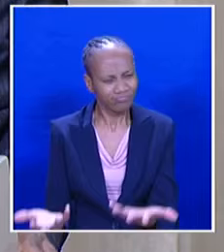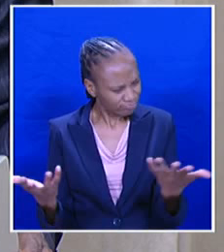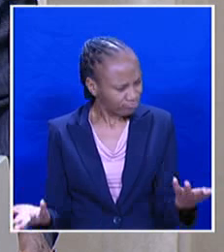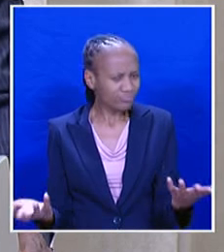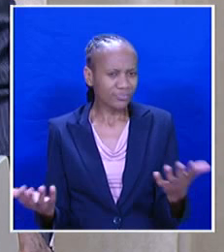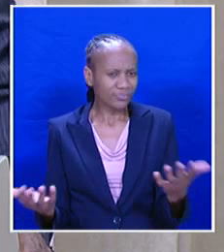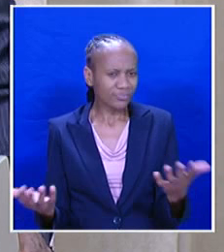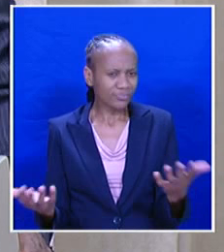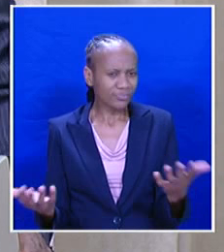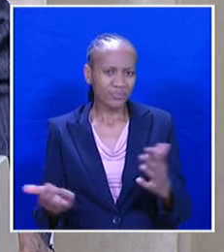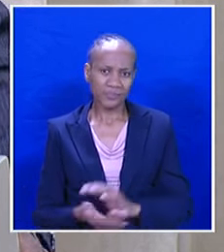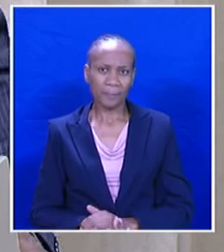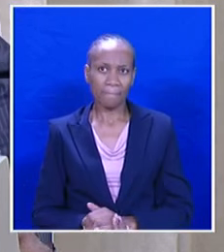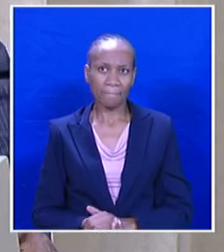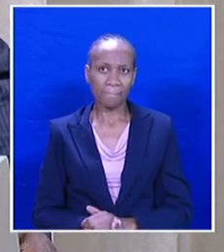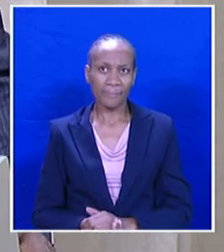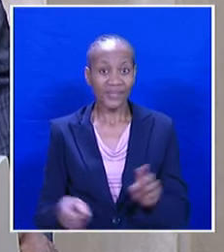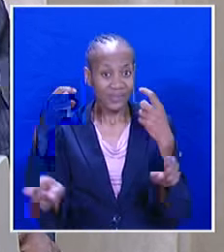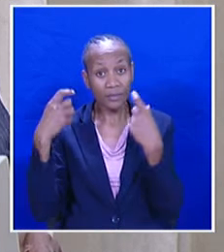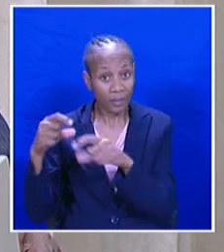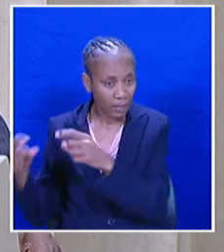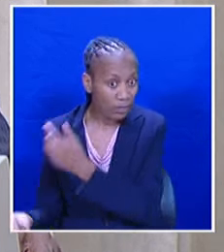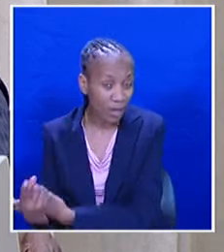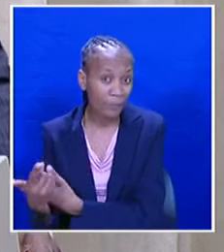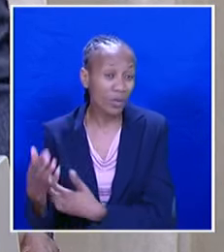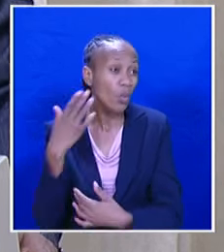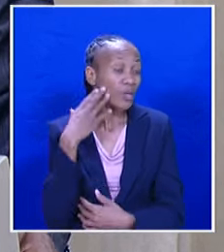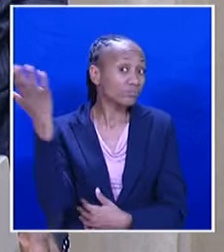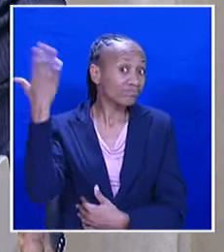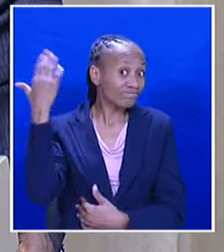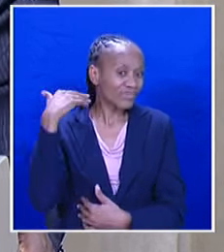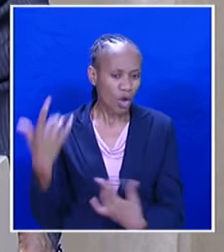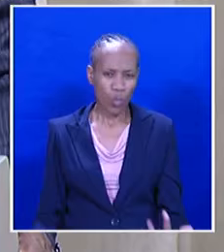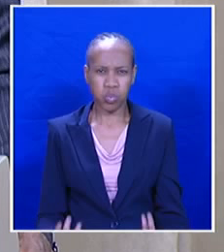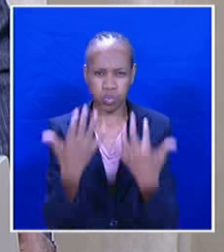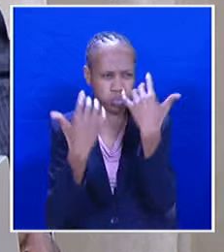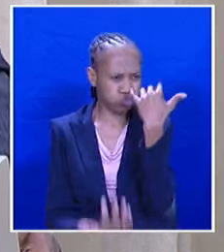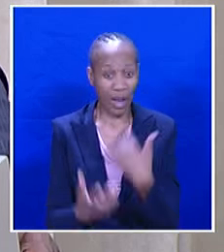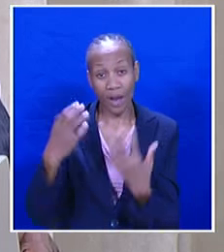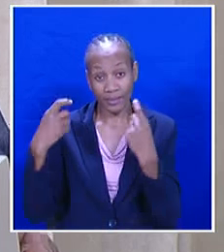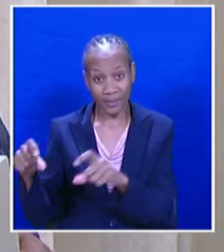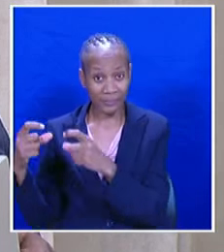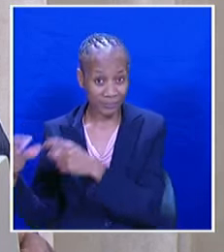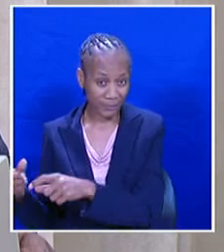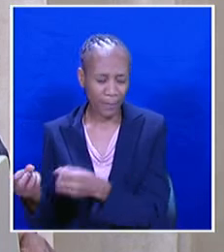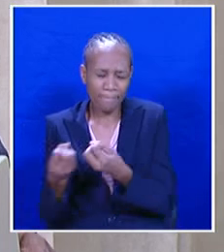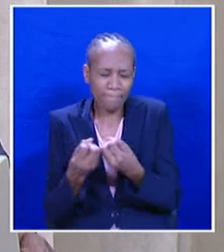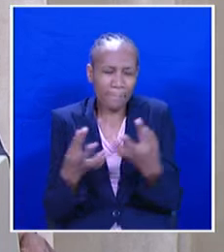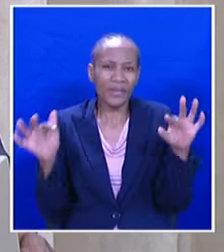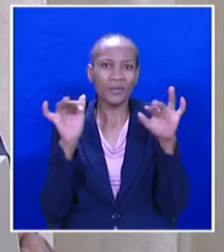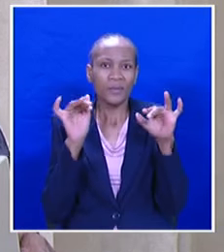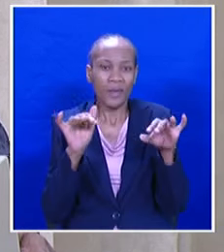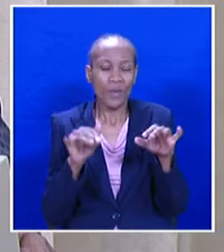saw here in Cape Town. When we had fire in Cape Town, many of those people who fought the